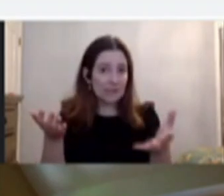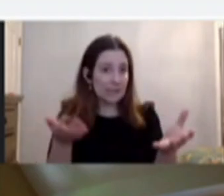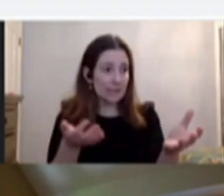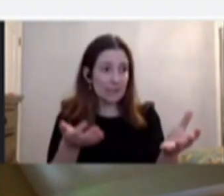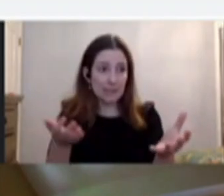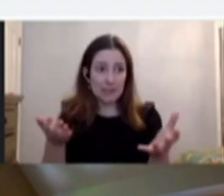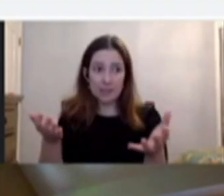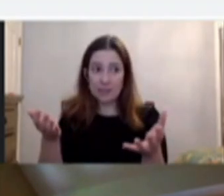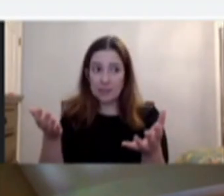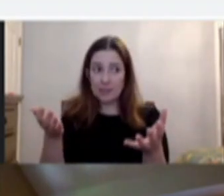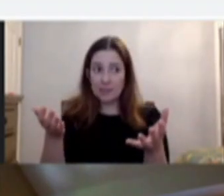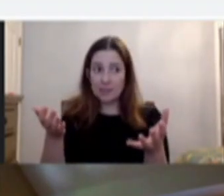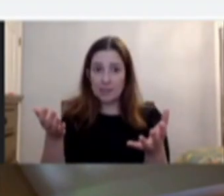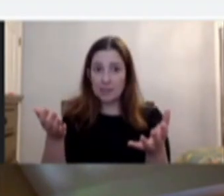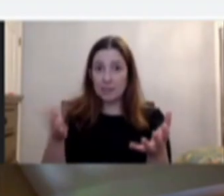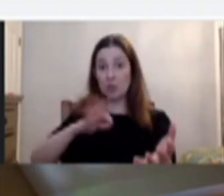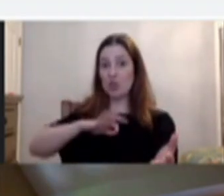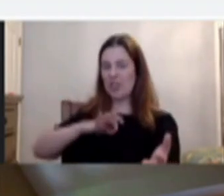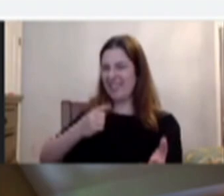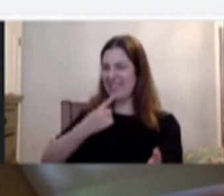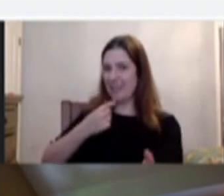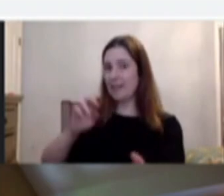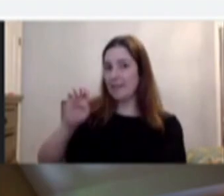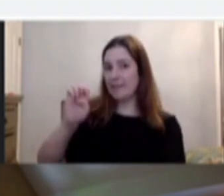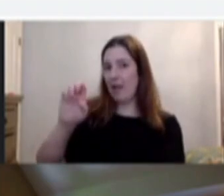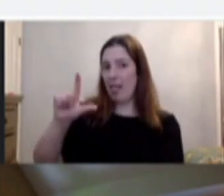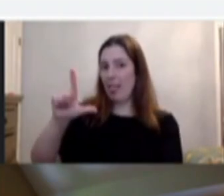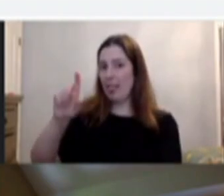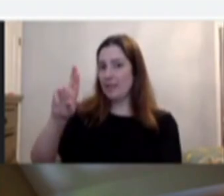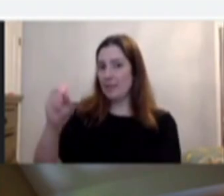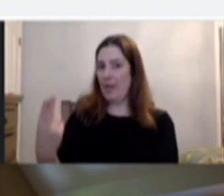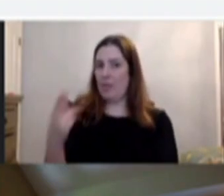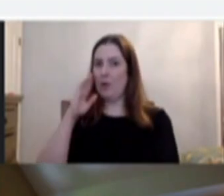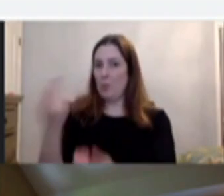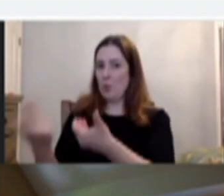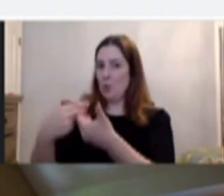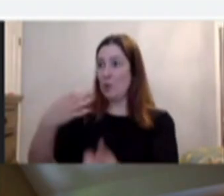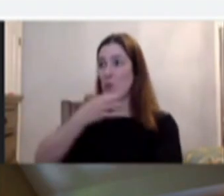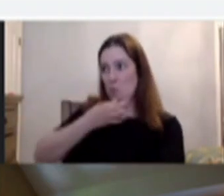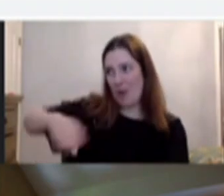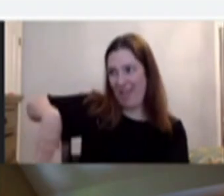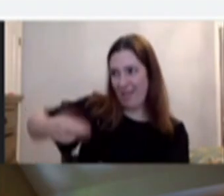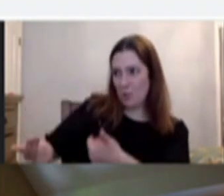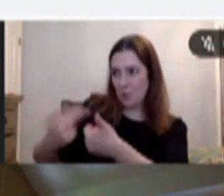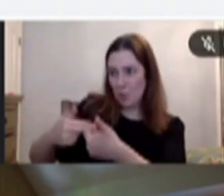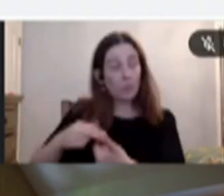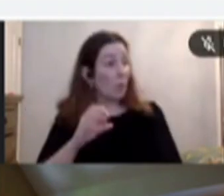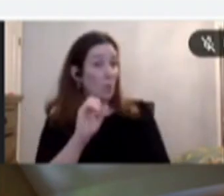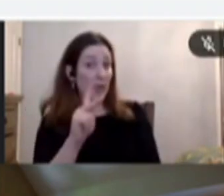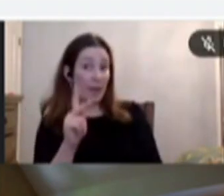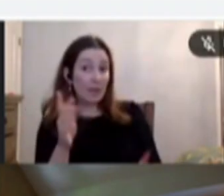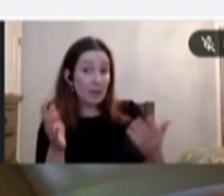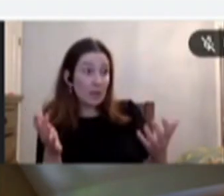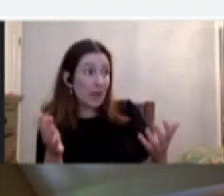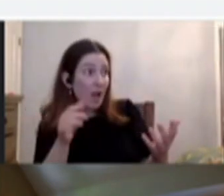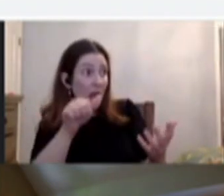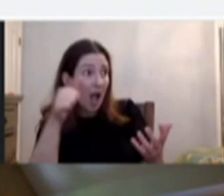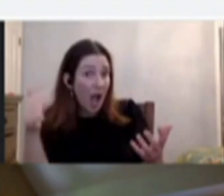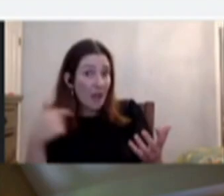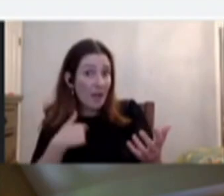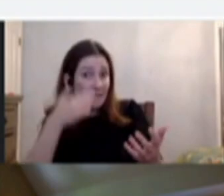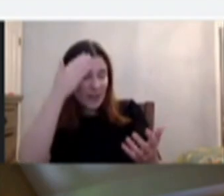that Elizabeth will be on momentarily, but she is not on yet. Okay. Anybody else,